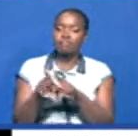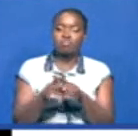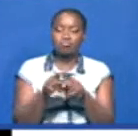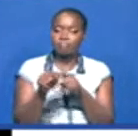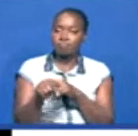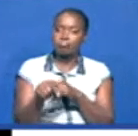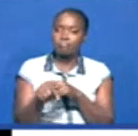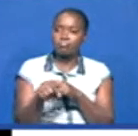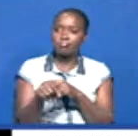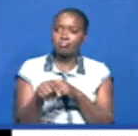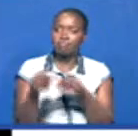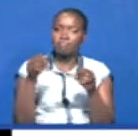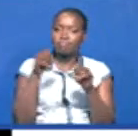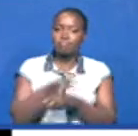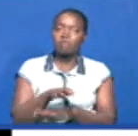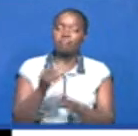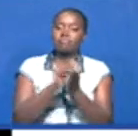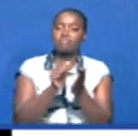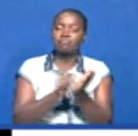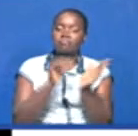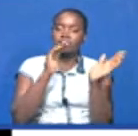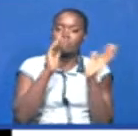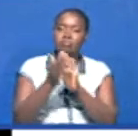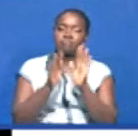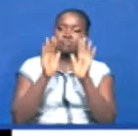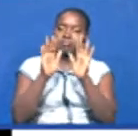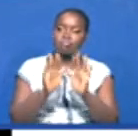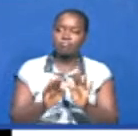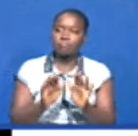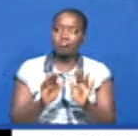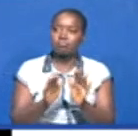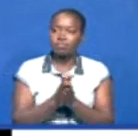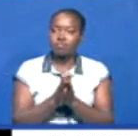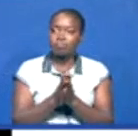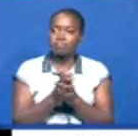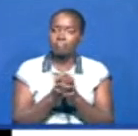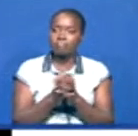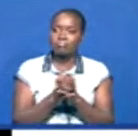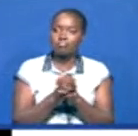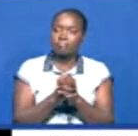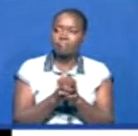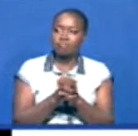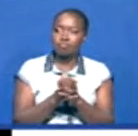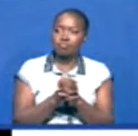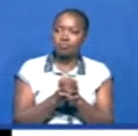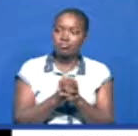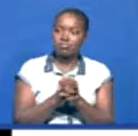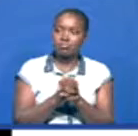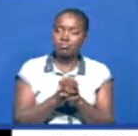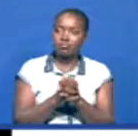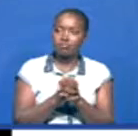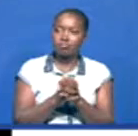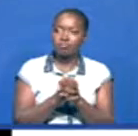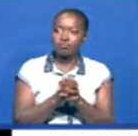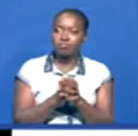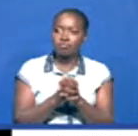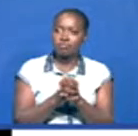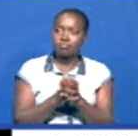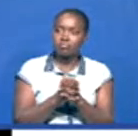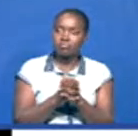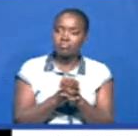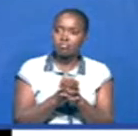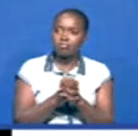the multi-agents approach is key. Very good. And thank you for, you know, emphasizing on that